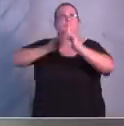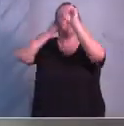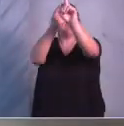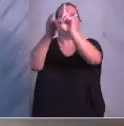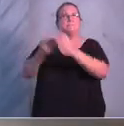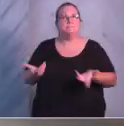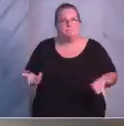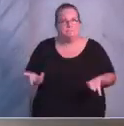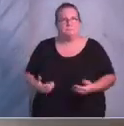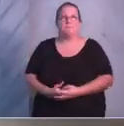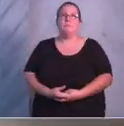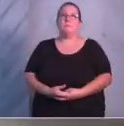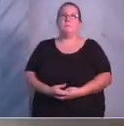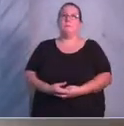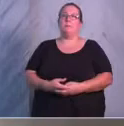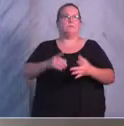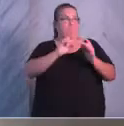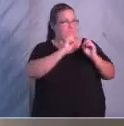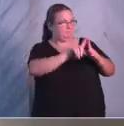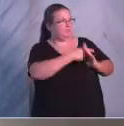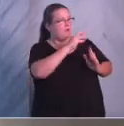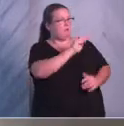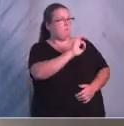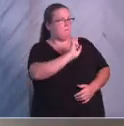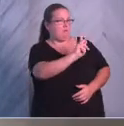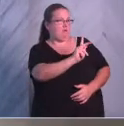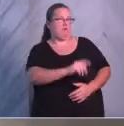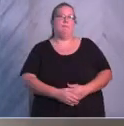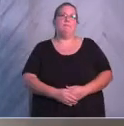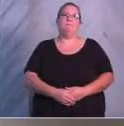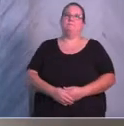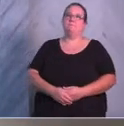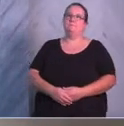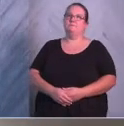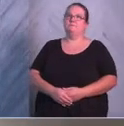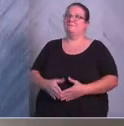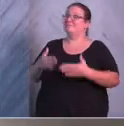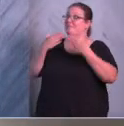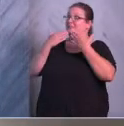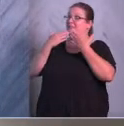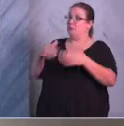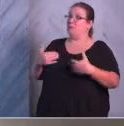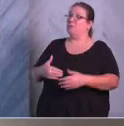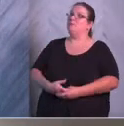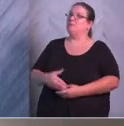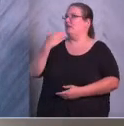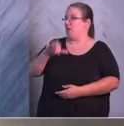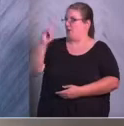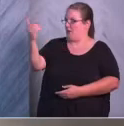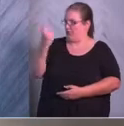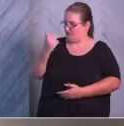All right, and this time we'll have Mark begin. Thank you very much. Thank you for that